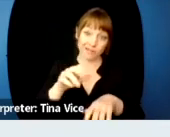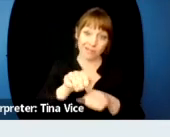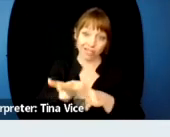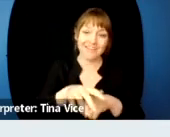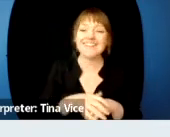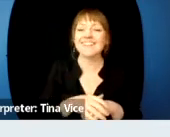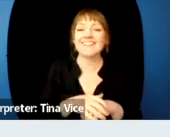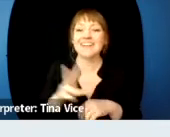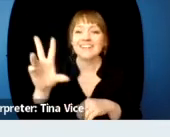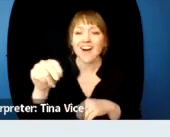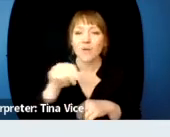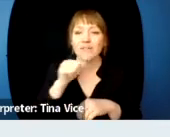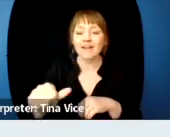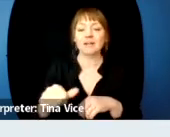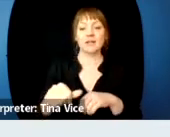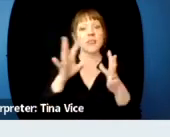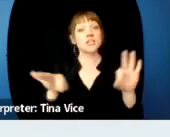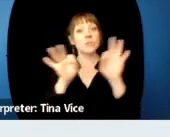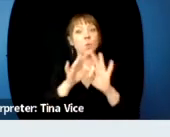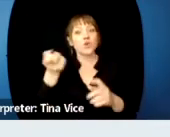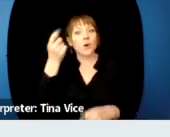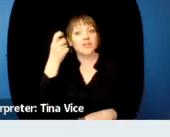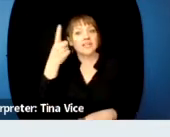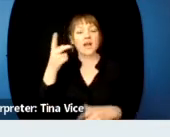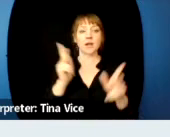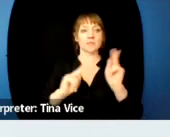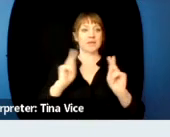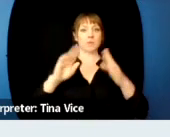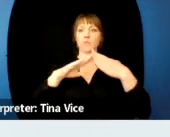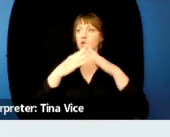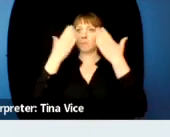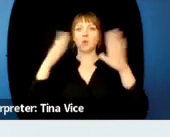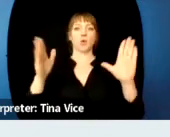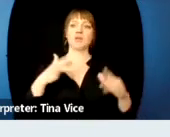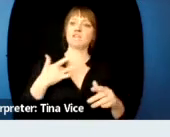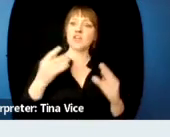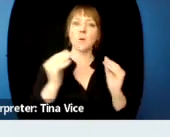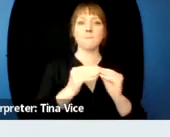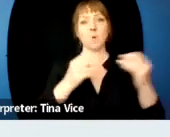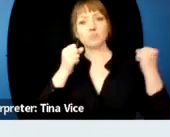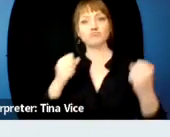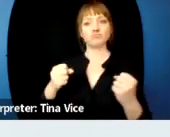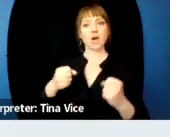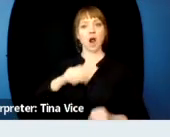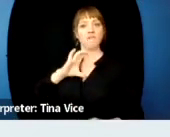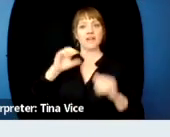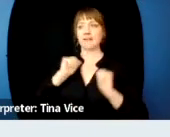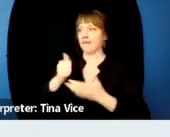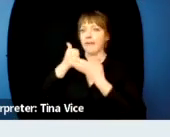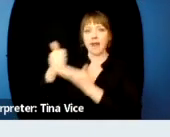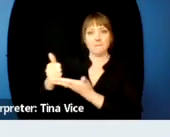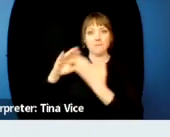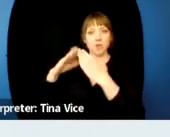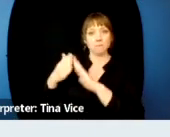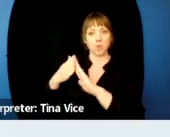really important, because then we as community members feel a bit more empowered to reach out and help our fellow community members. The last